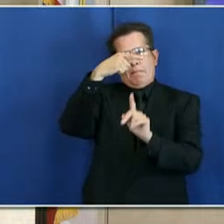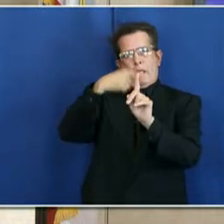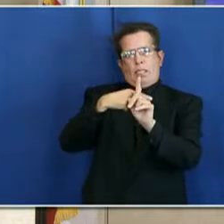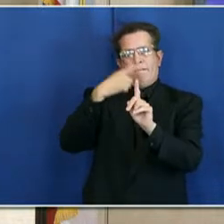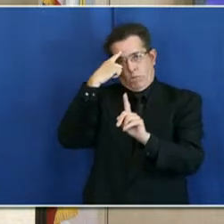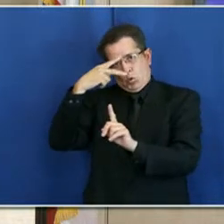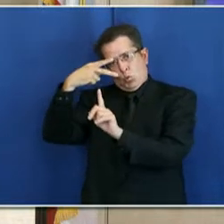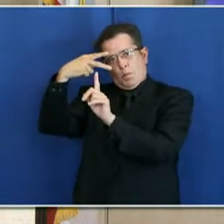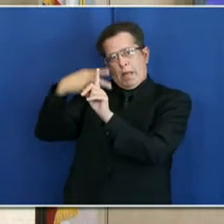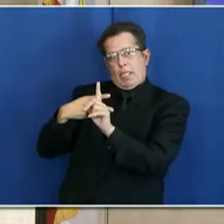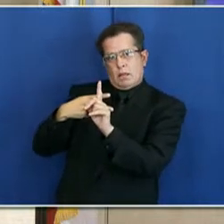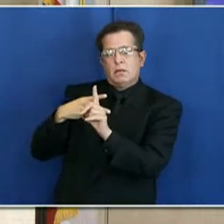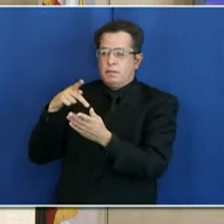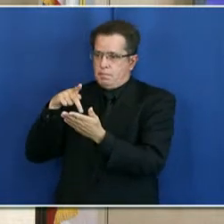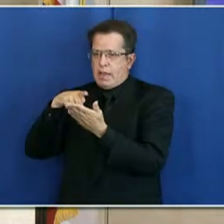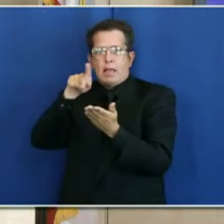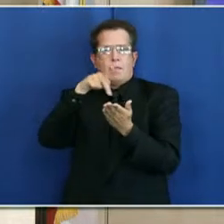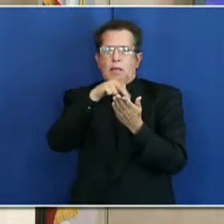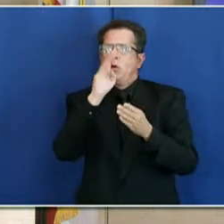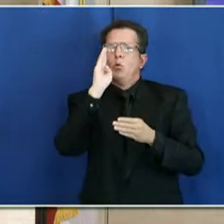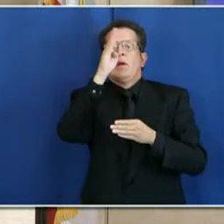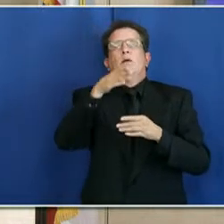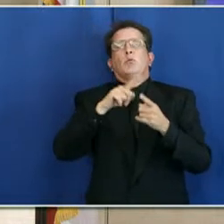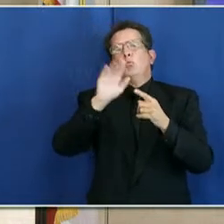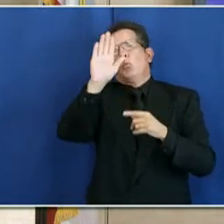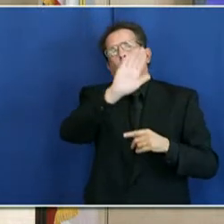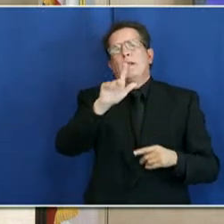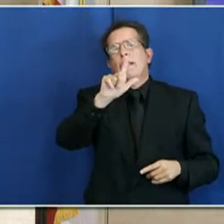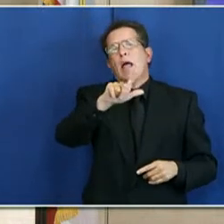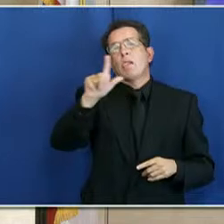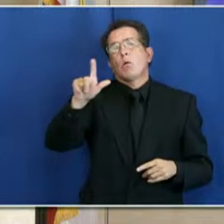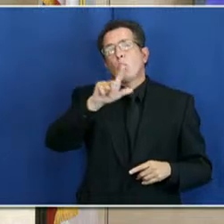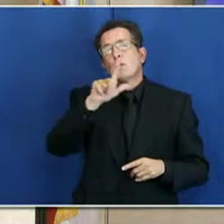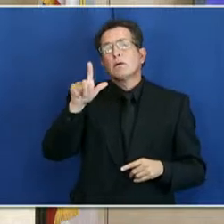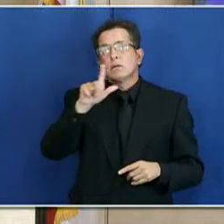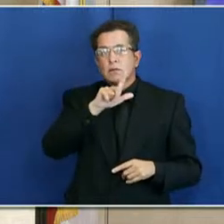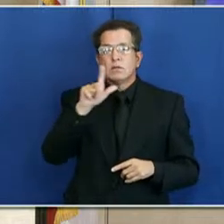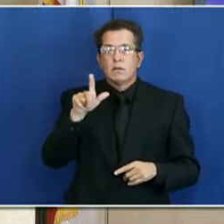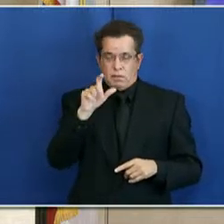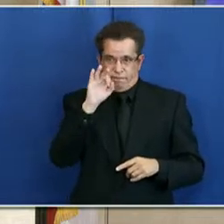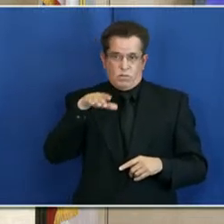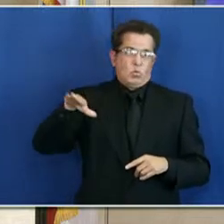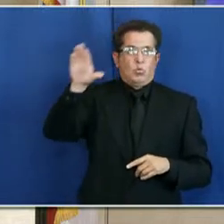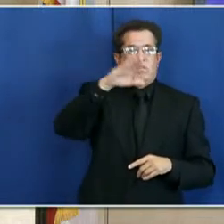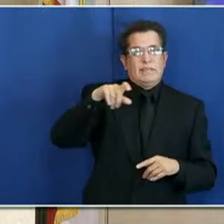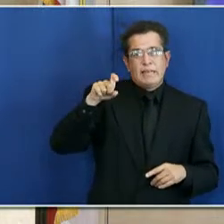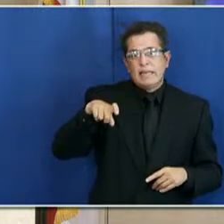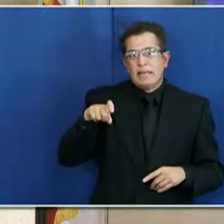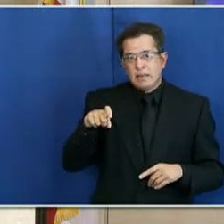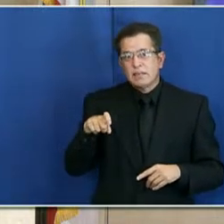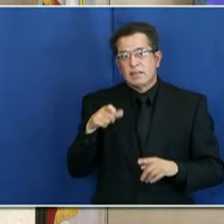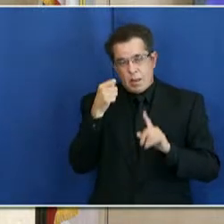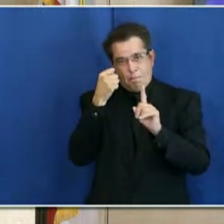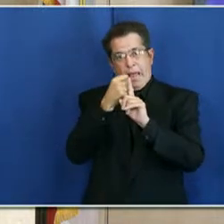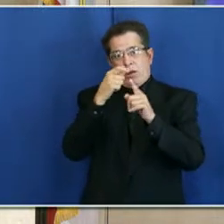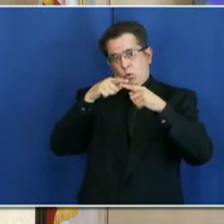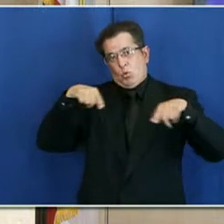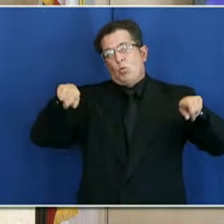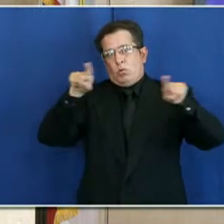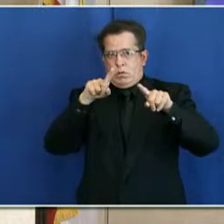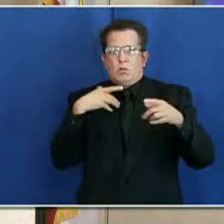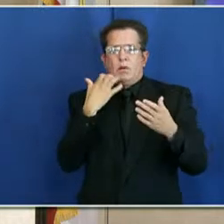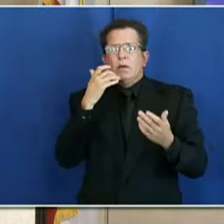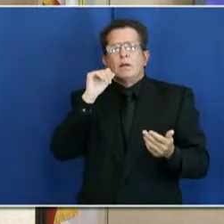months, with payments made directly to their landlord who have been impacted by this pandemic also. We want to avoid